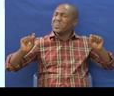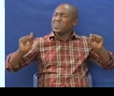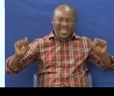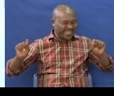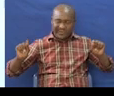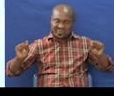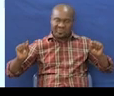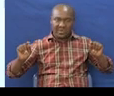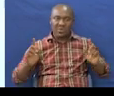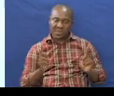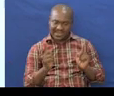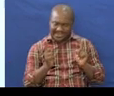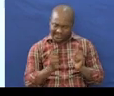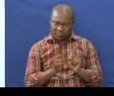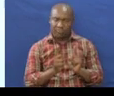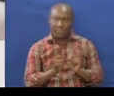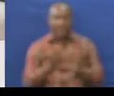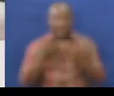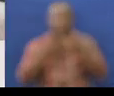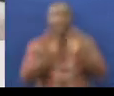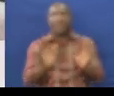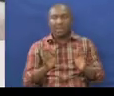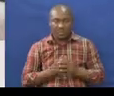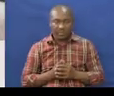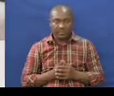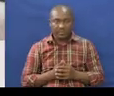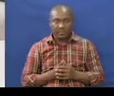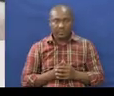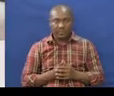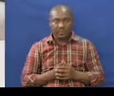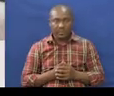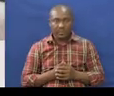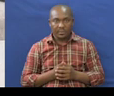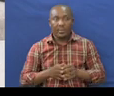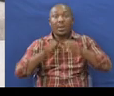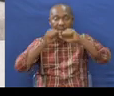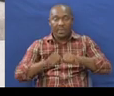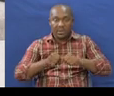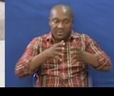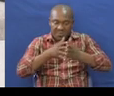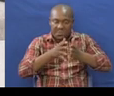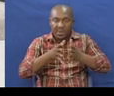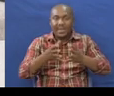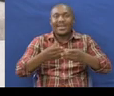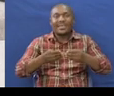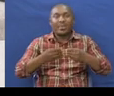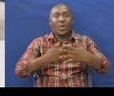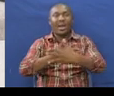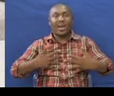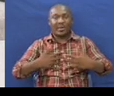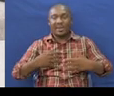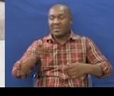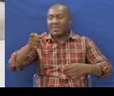simple and clear. It should be stated in simple language that even me, I